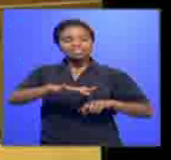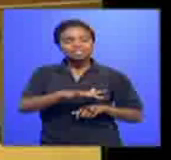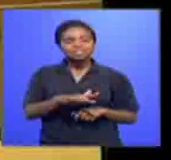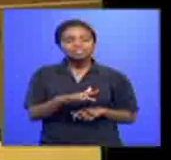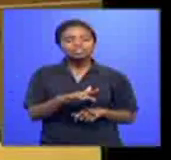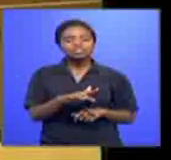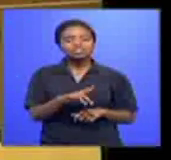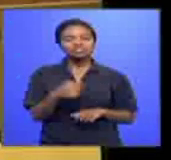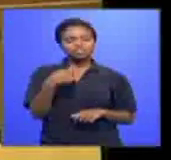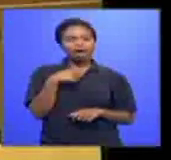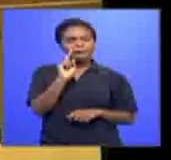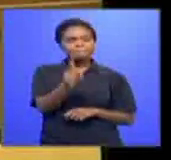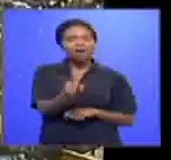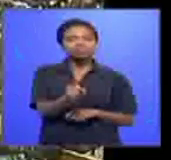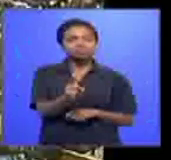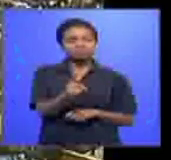realized.